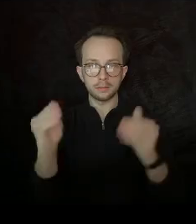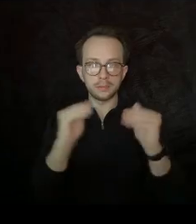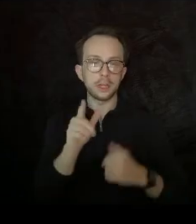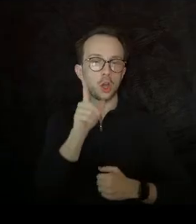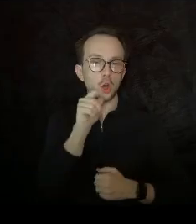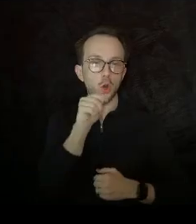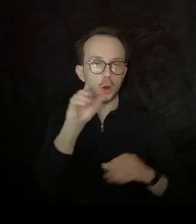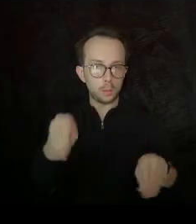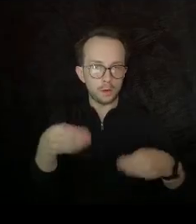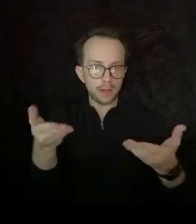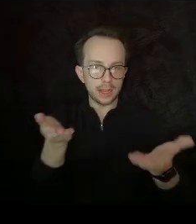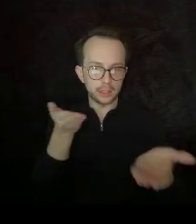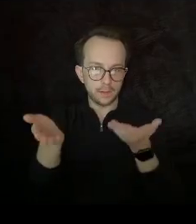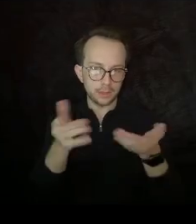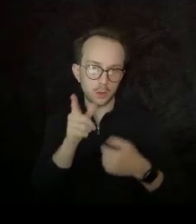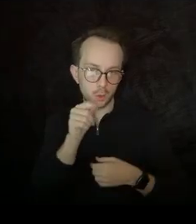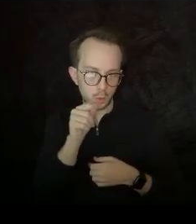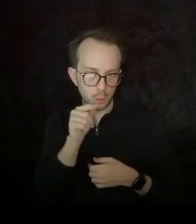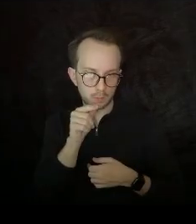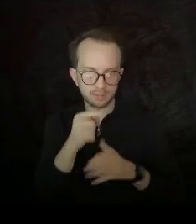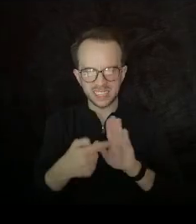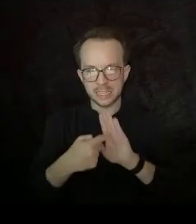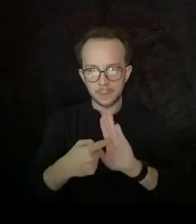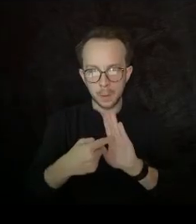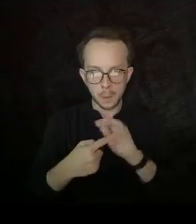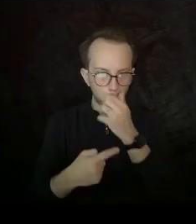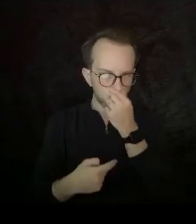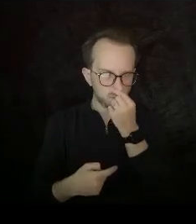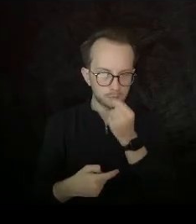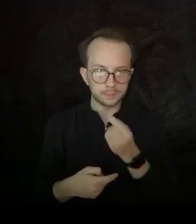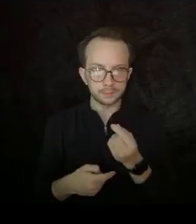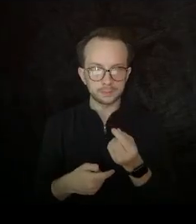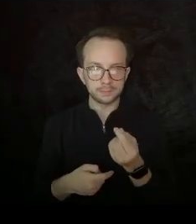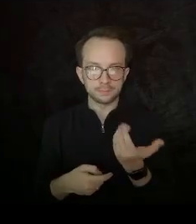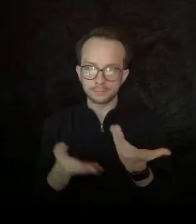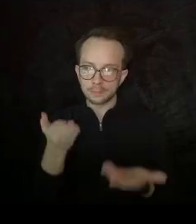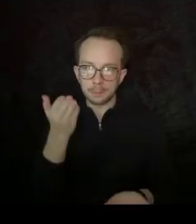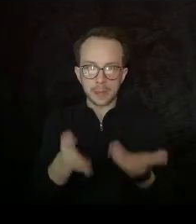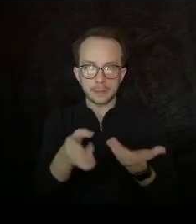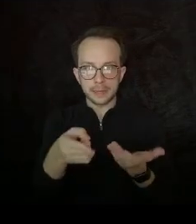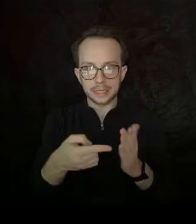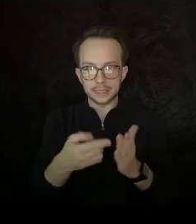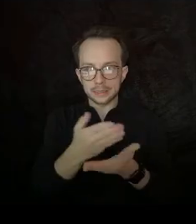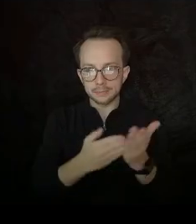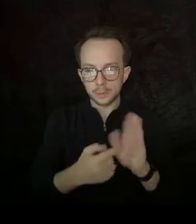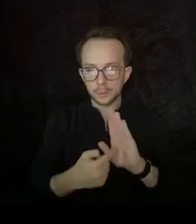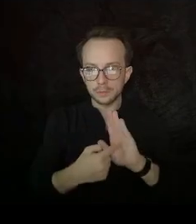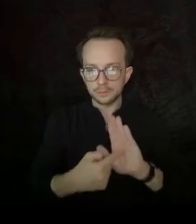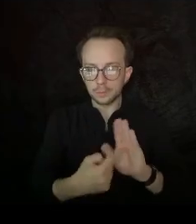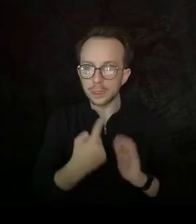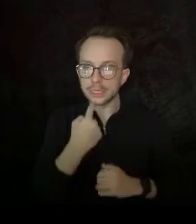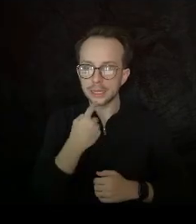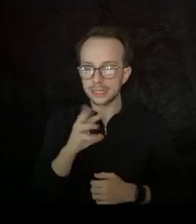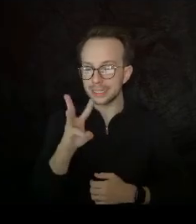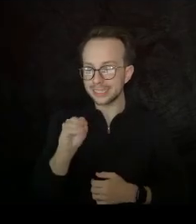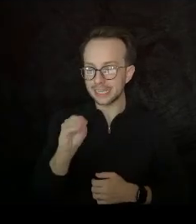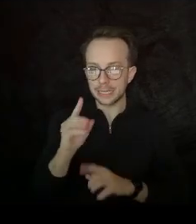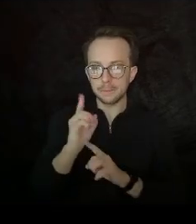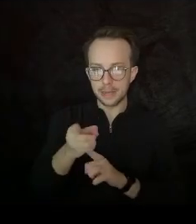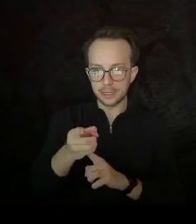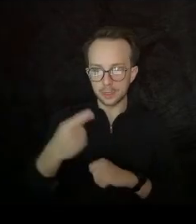services. For example, this section might say 60 minutes, one time per